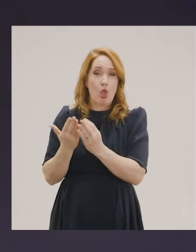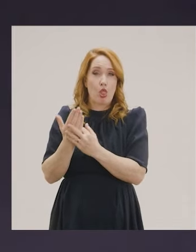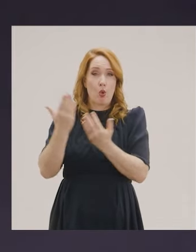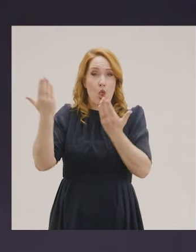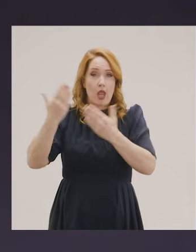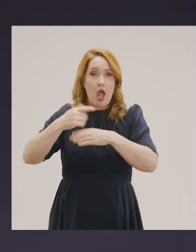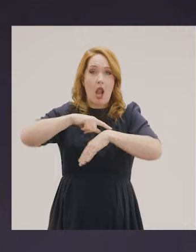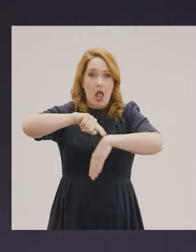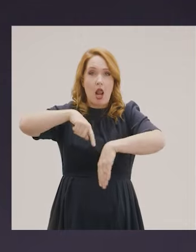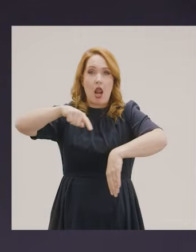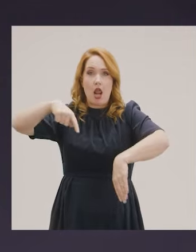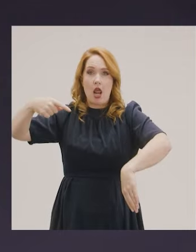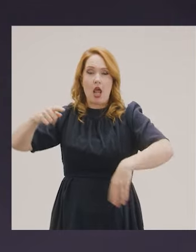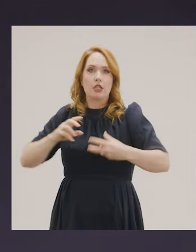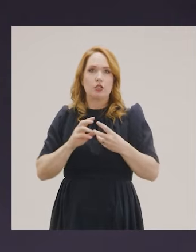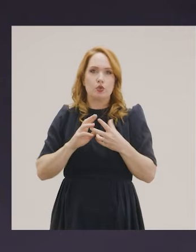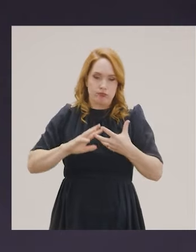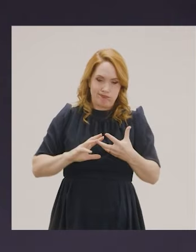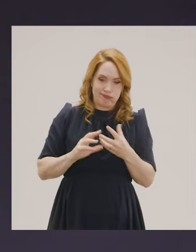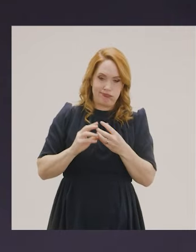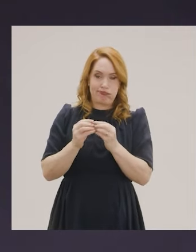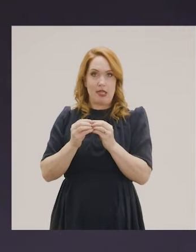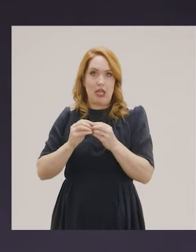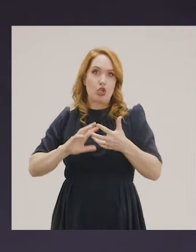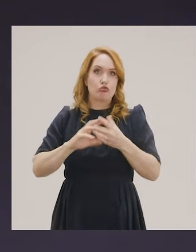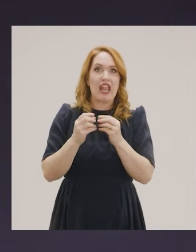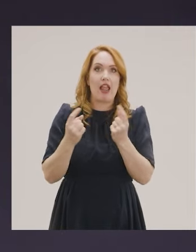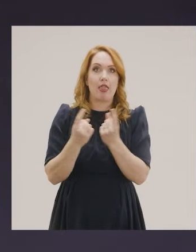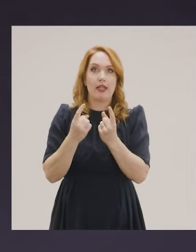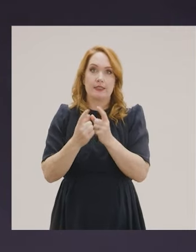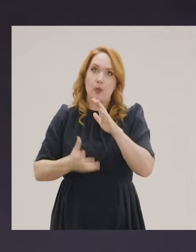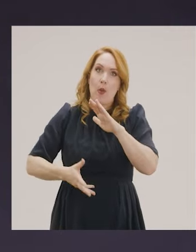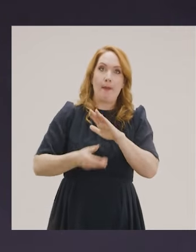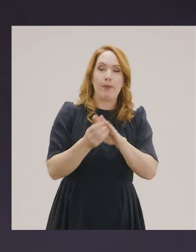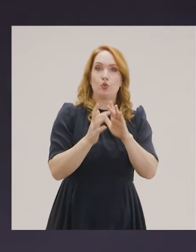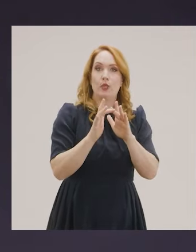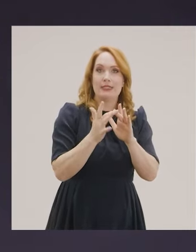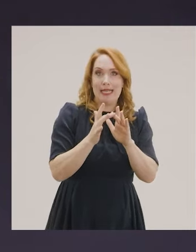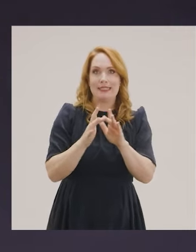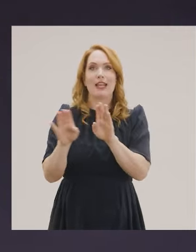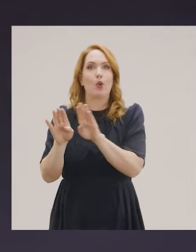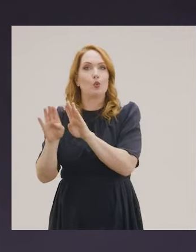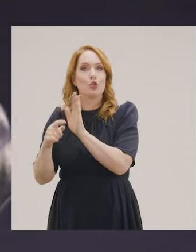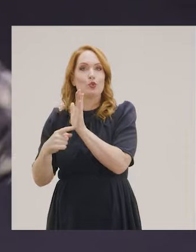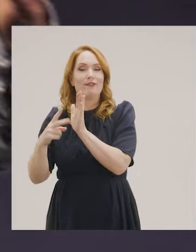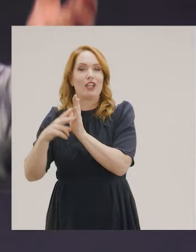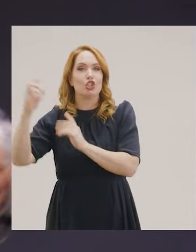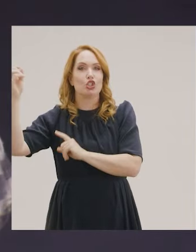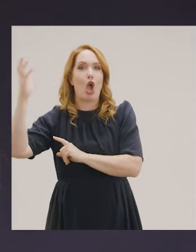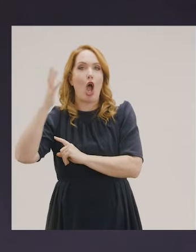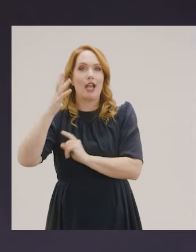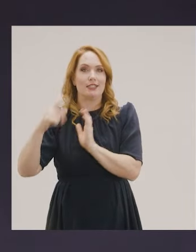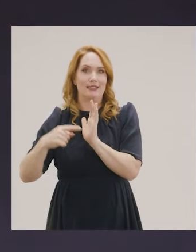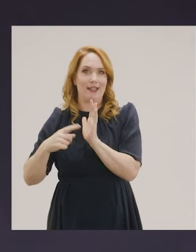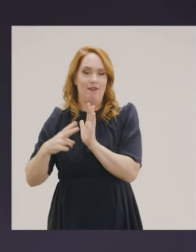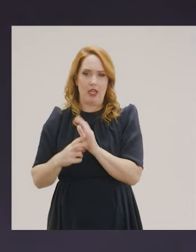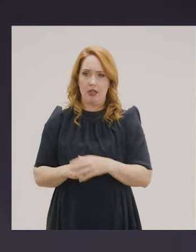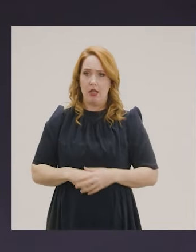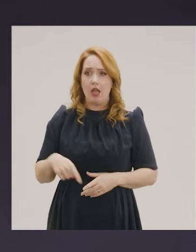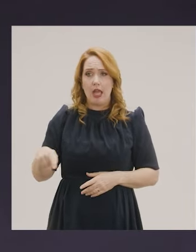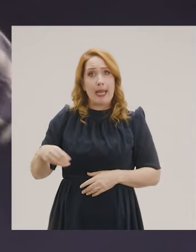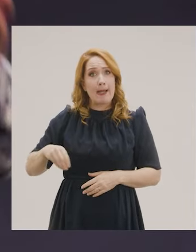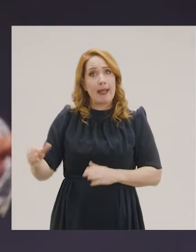night getting the programs ready so that they would go on the internet so that people could see them, and then onto Shine TV. No extra pay, no,